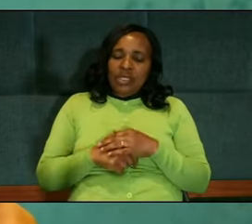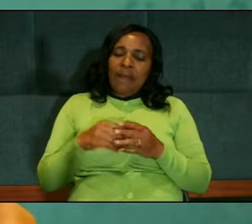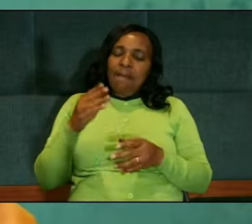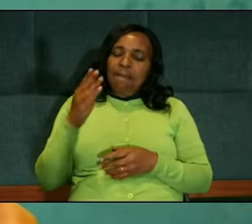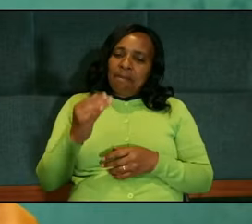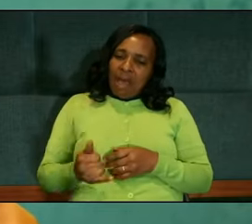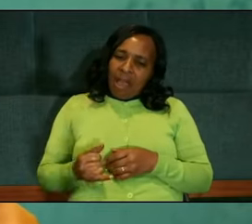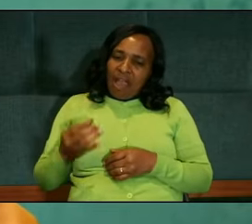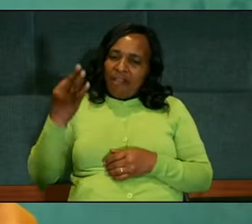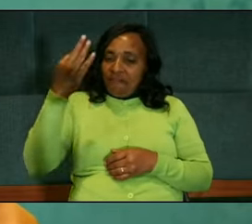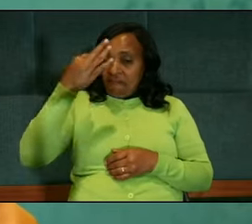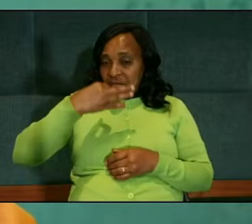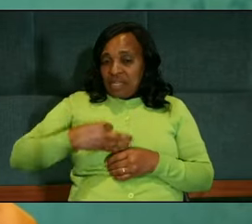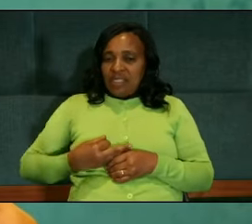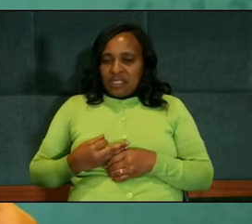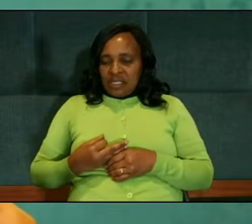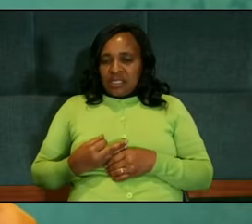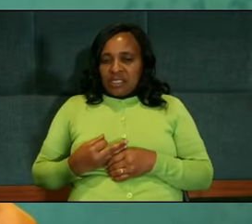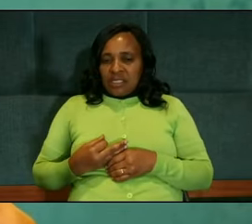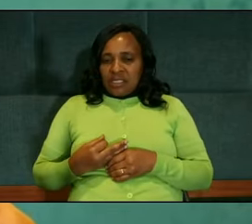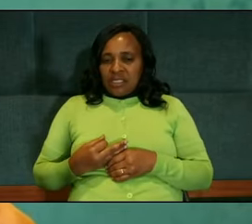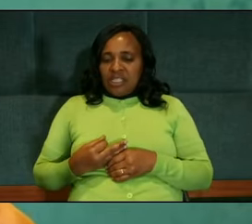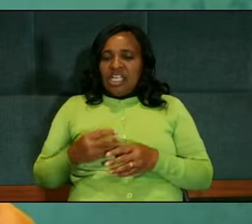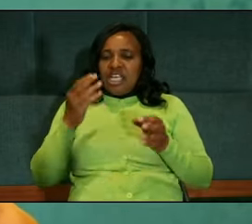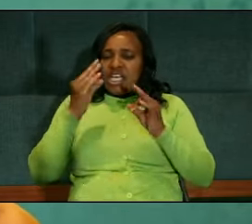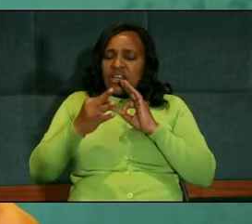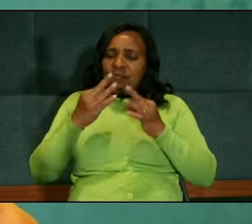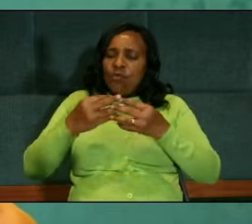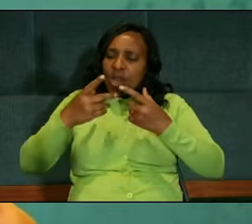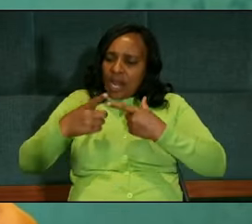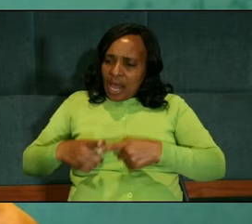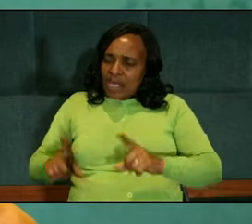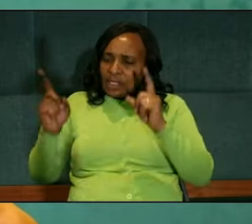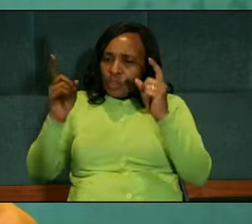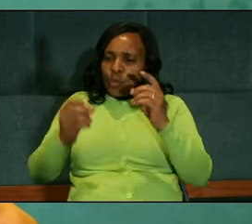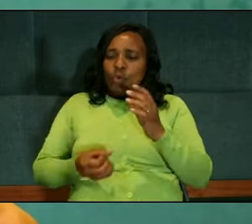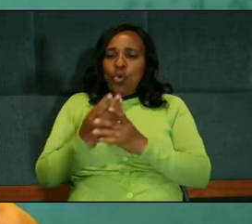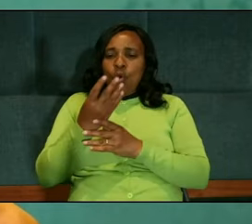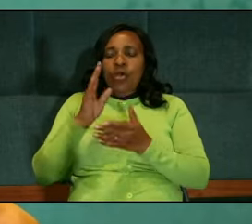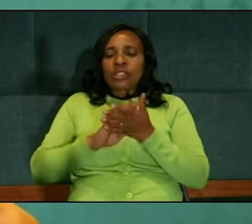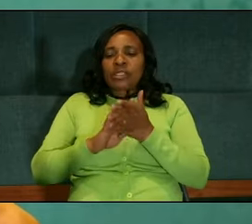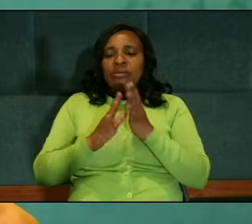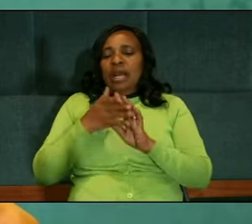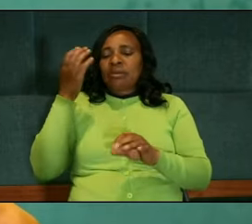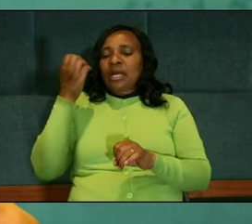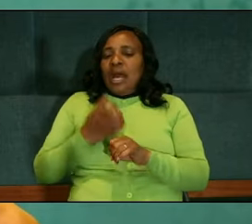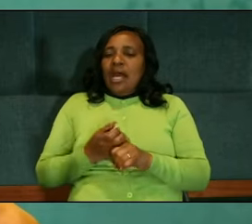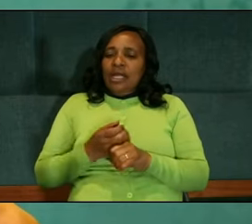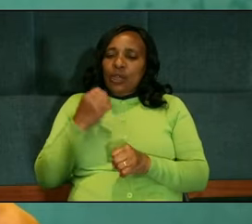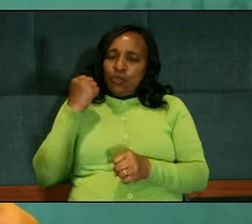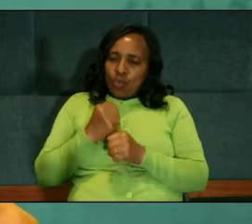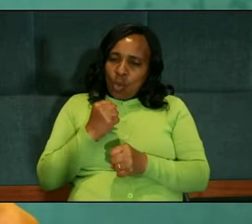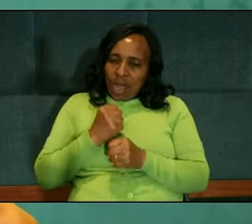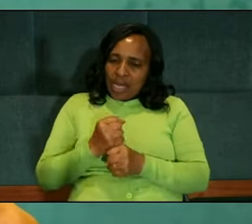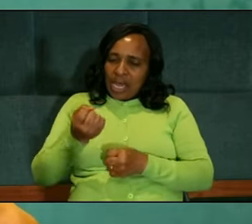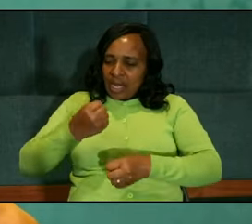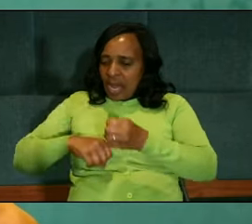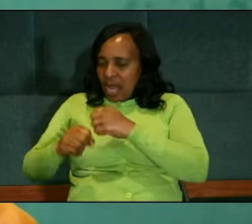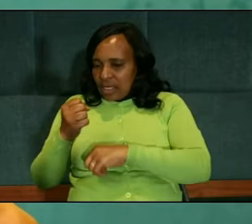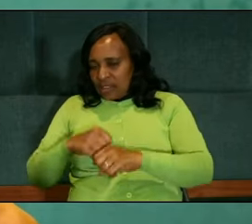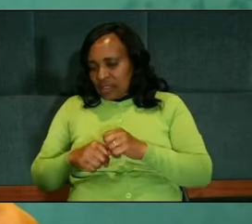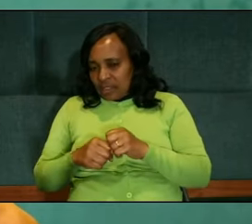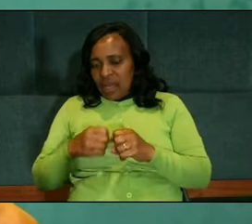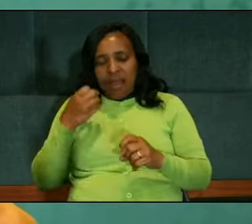by facing them as soon as they start. If we let them grow, it becomes harder to deal with them. If you let a big tree